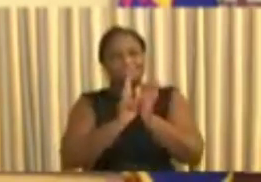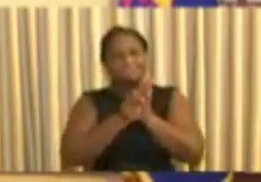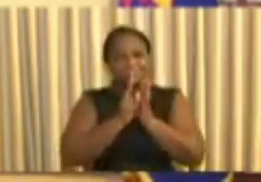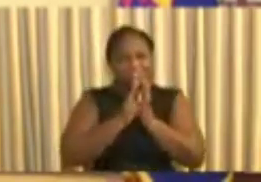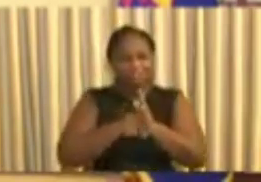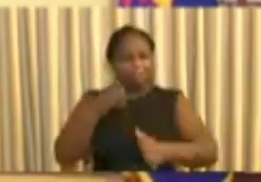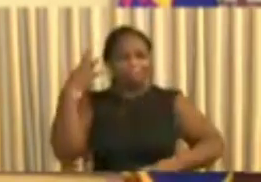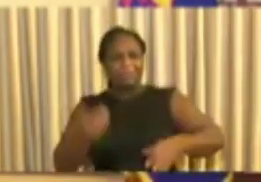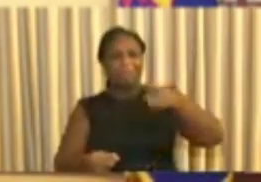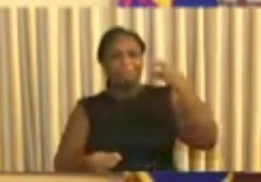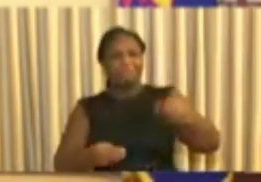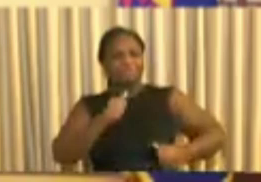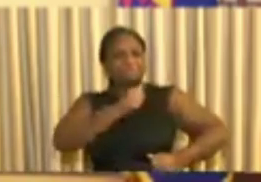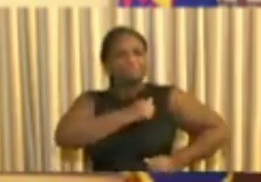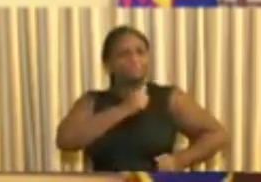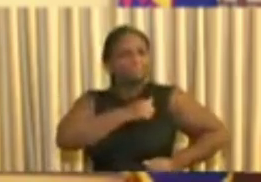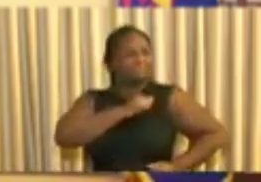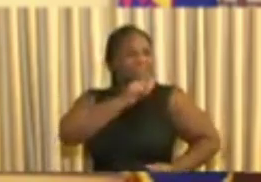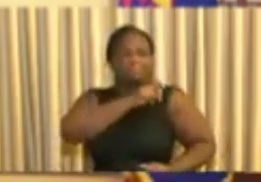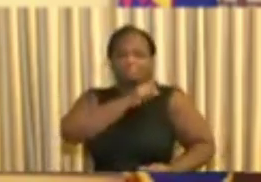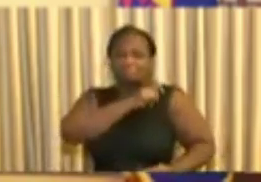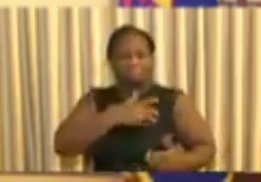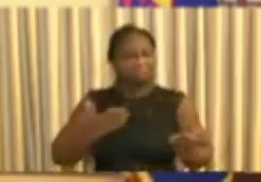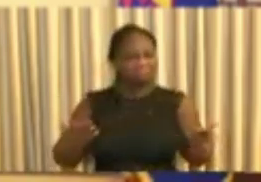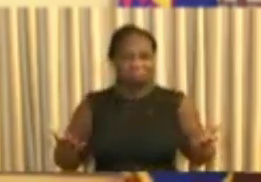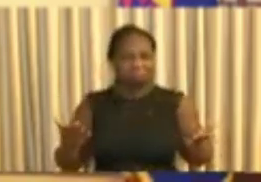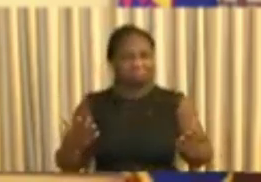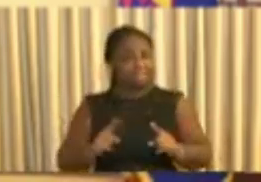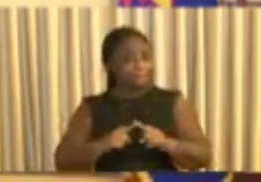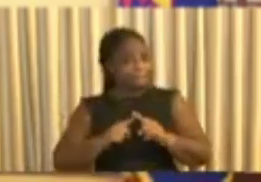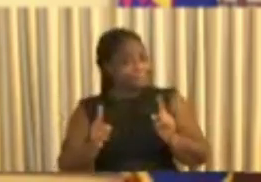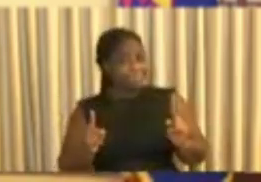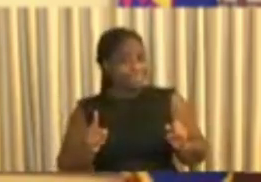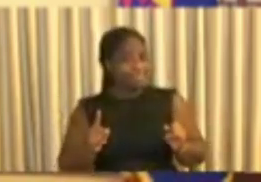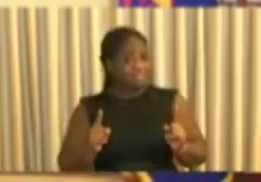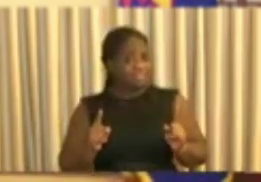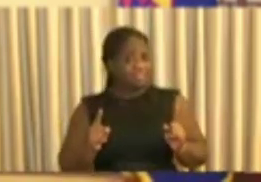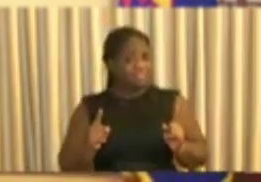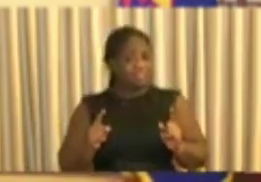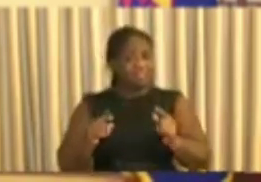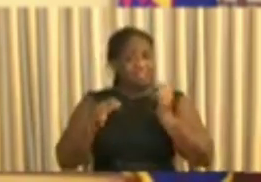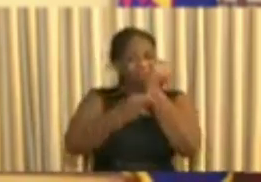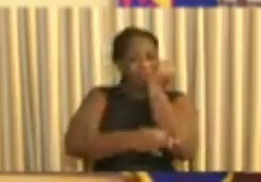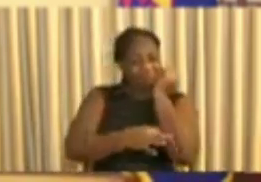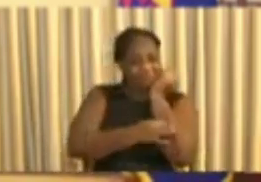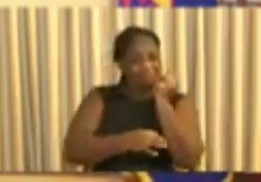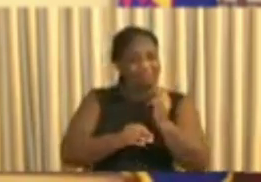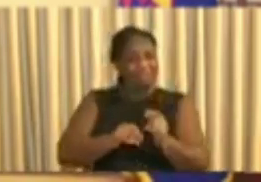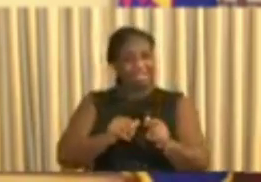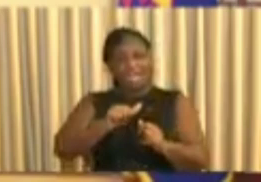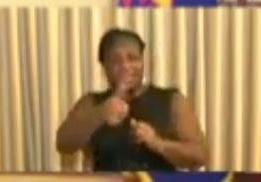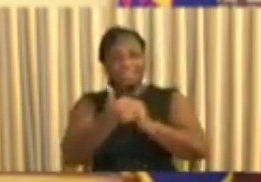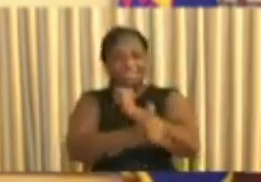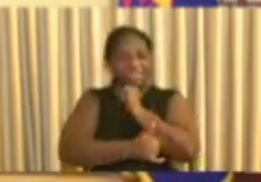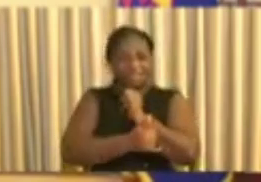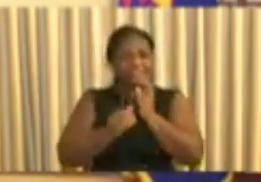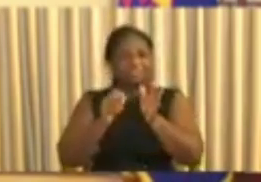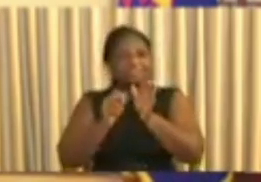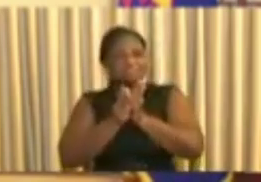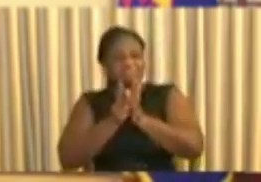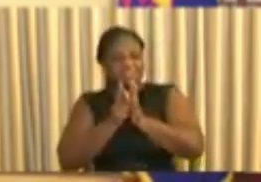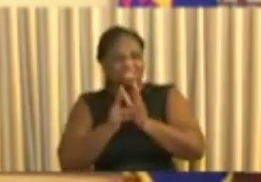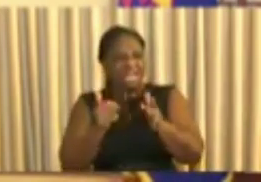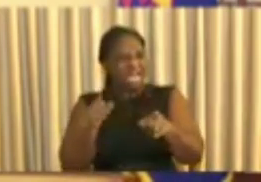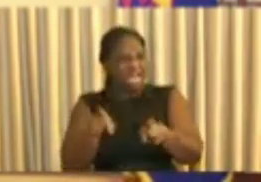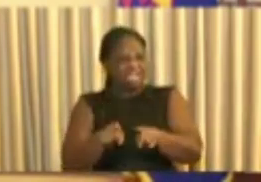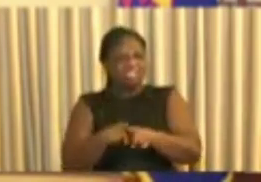brutality by members of the security agencies, largely of foreign origin, and presenting them as though